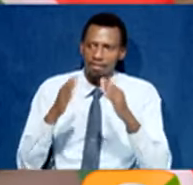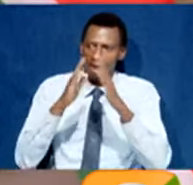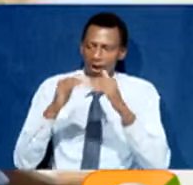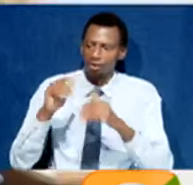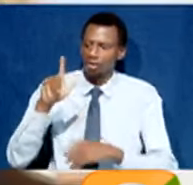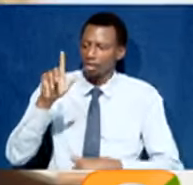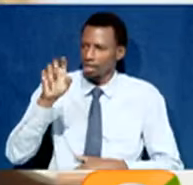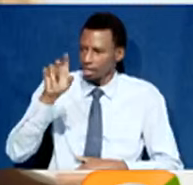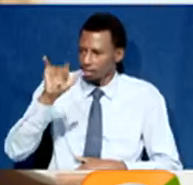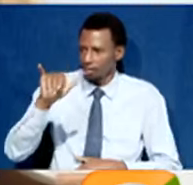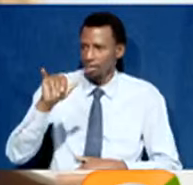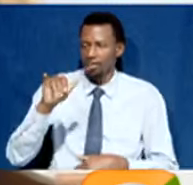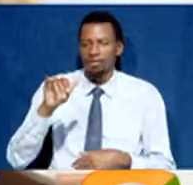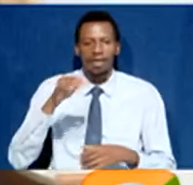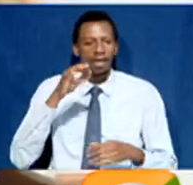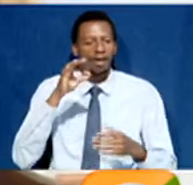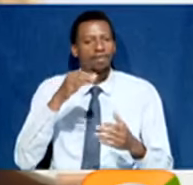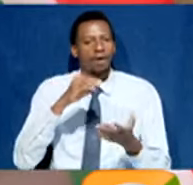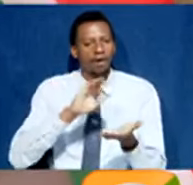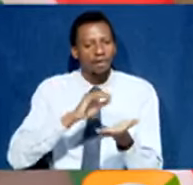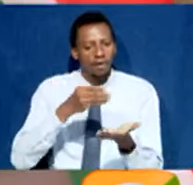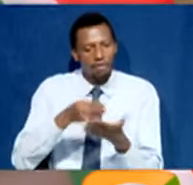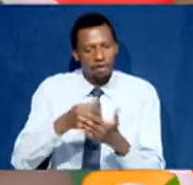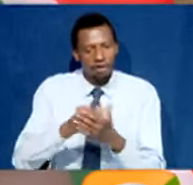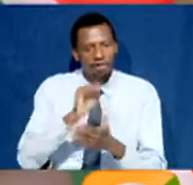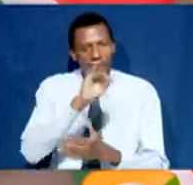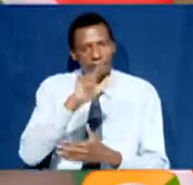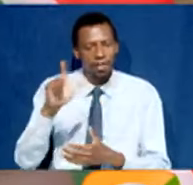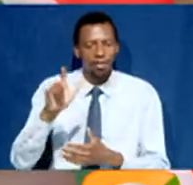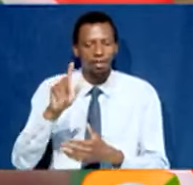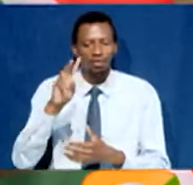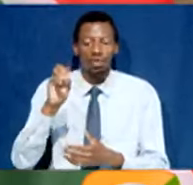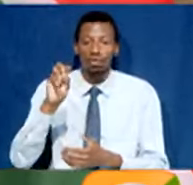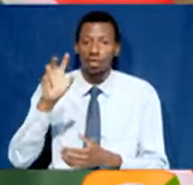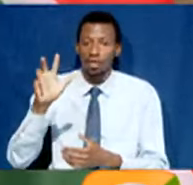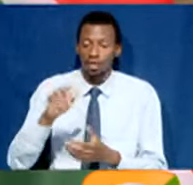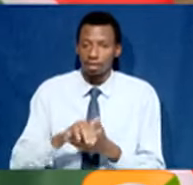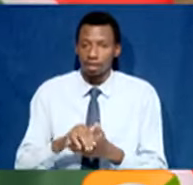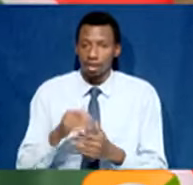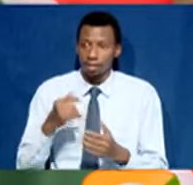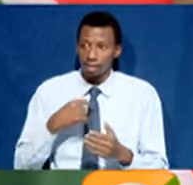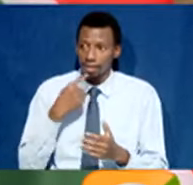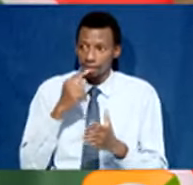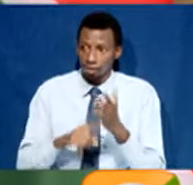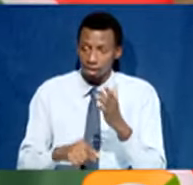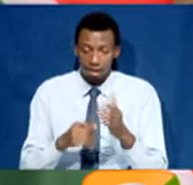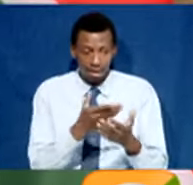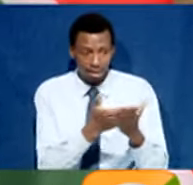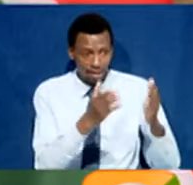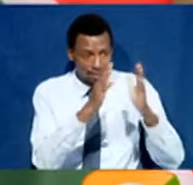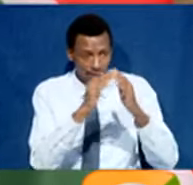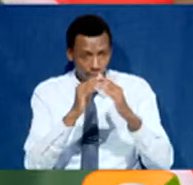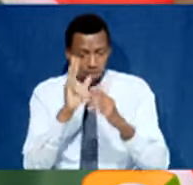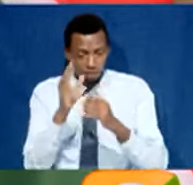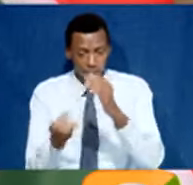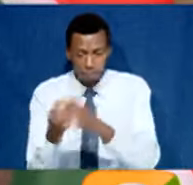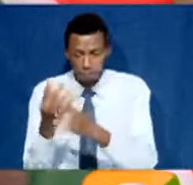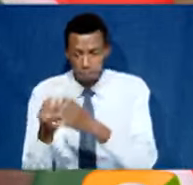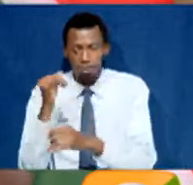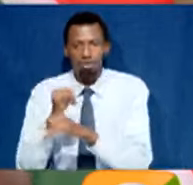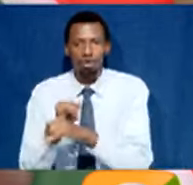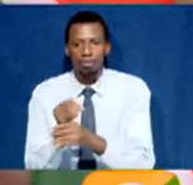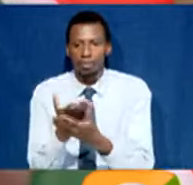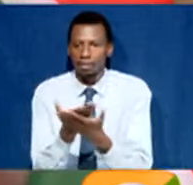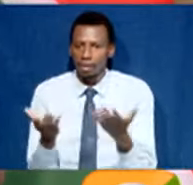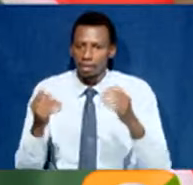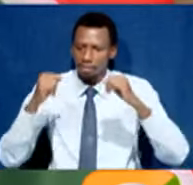of 2023. I presented to the people of Kenya Housing, and I told them I am going to create jobs using this housing. Mm-hmm. And they agreed with